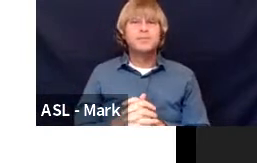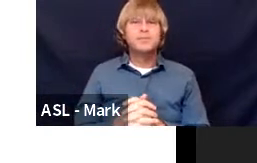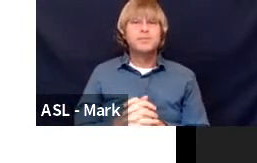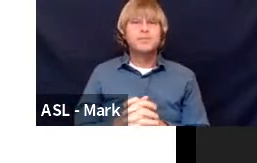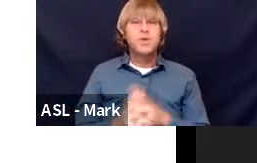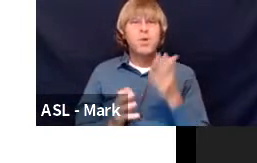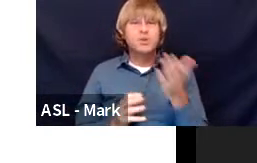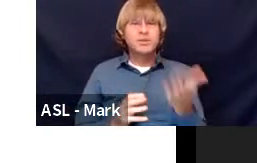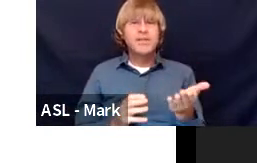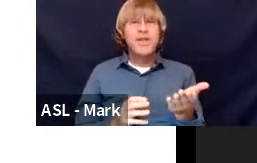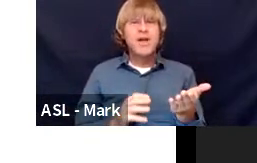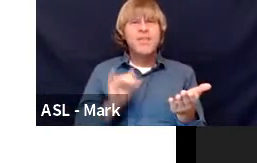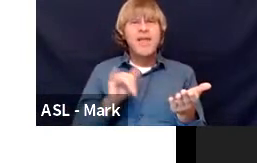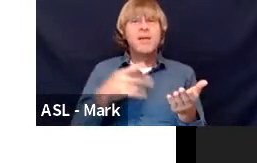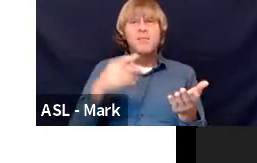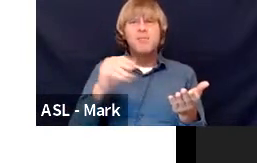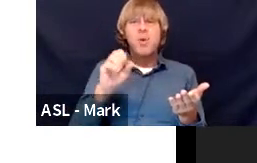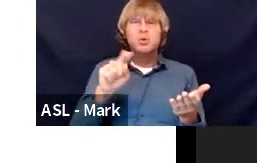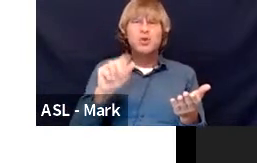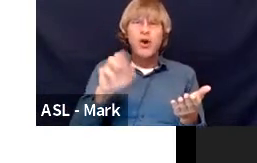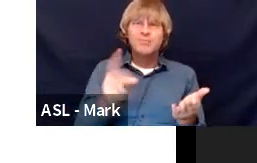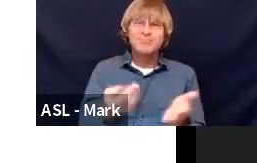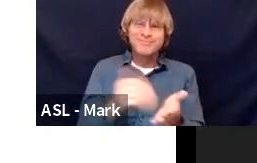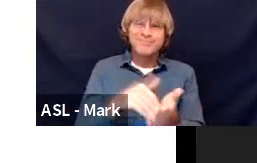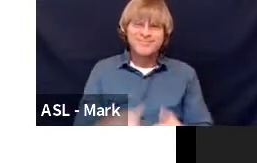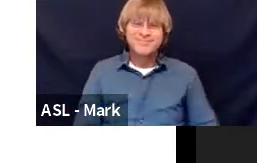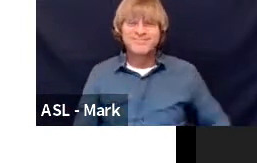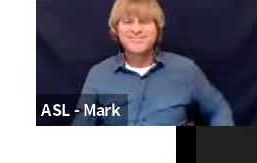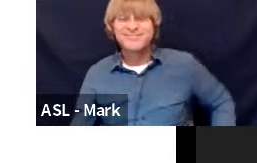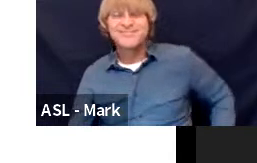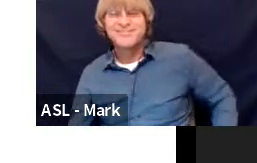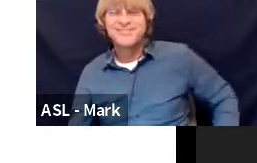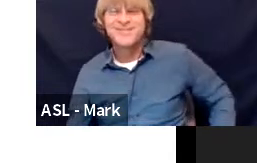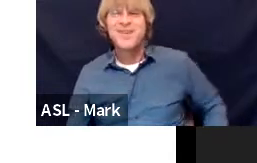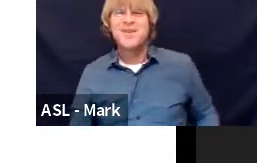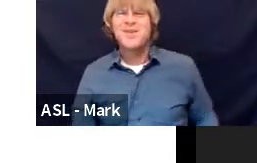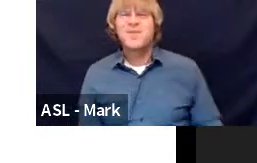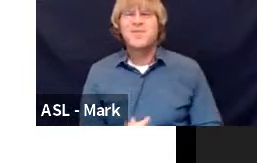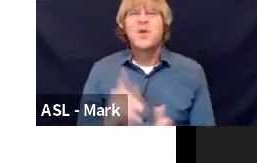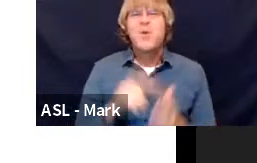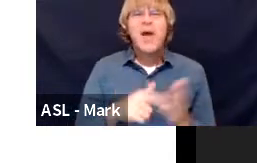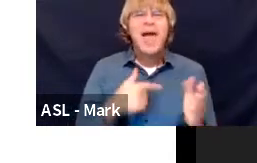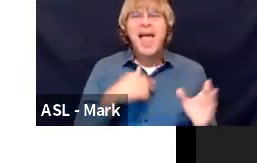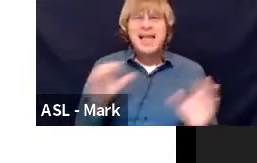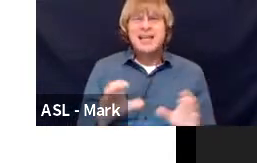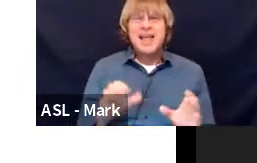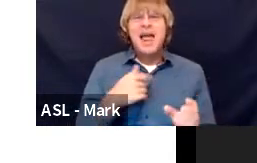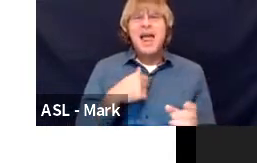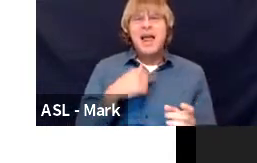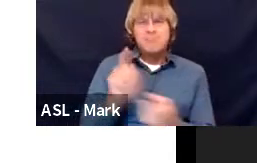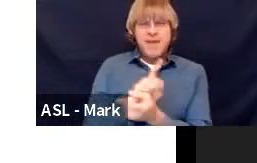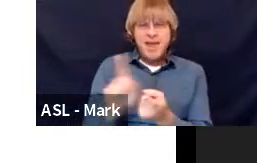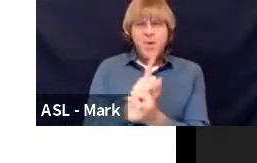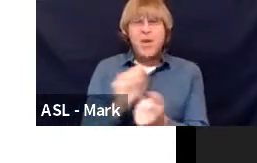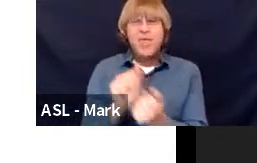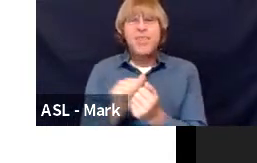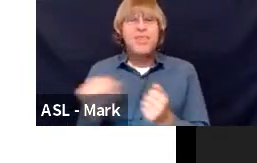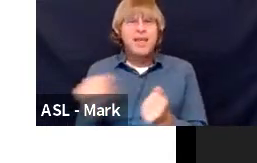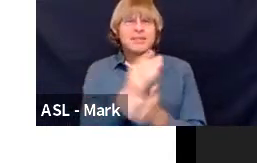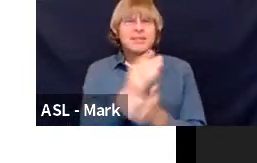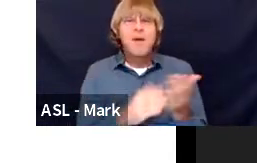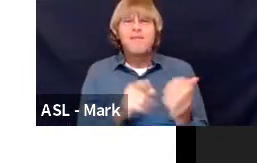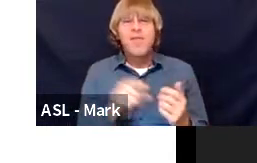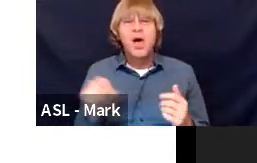What do you see here? A postcard. So what I did was I met up with